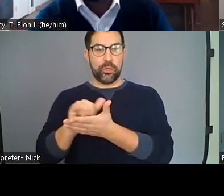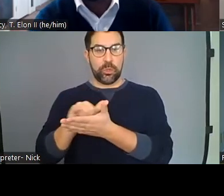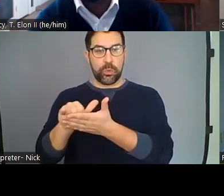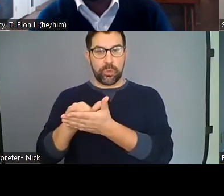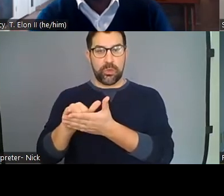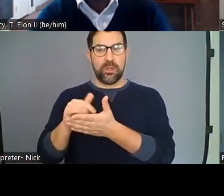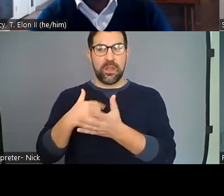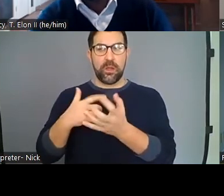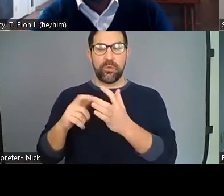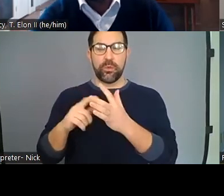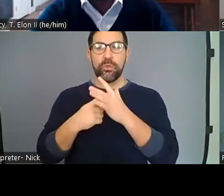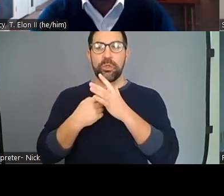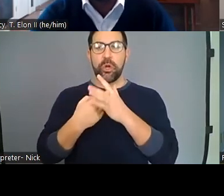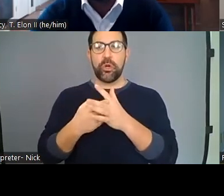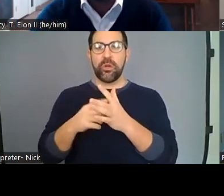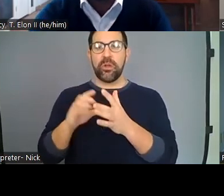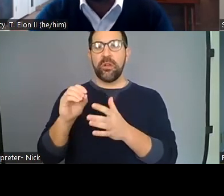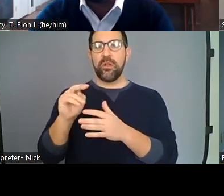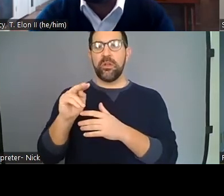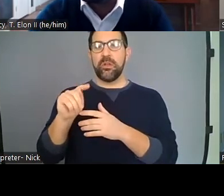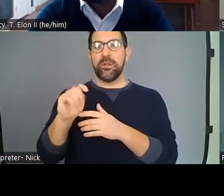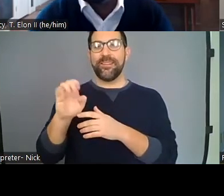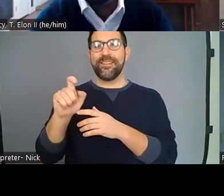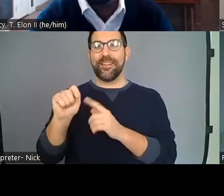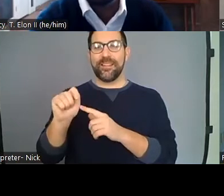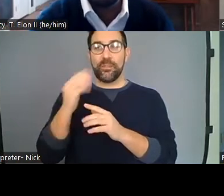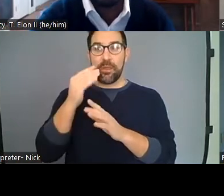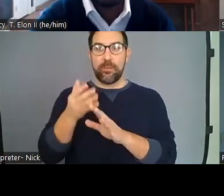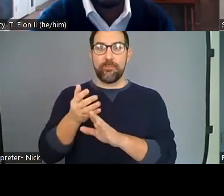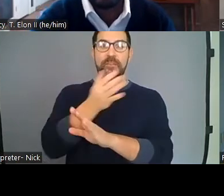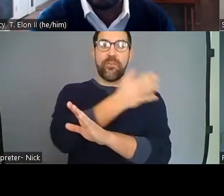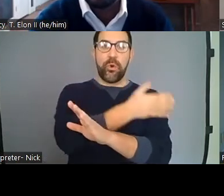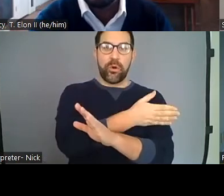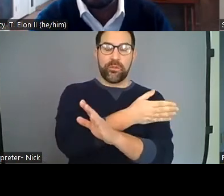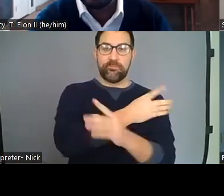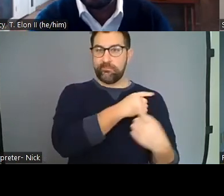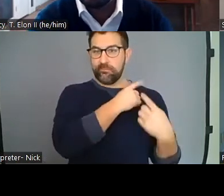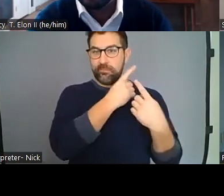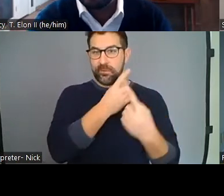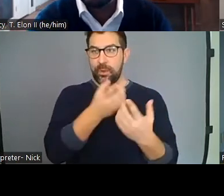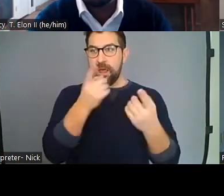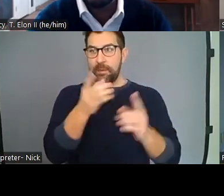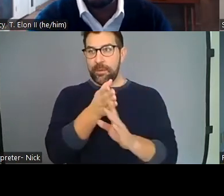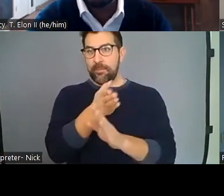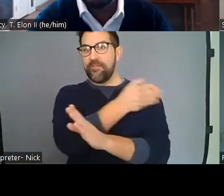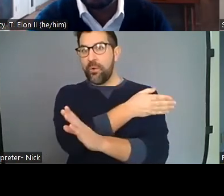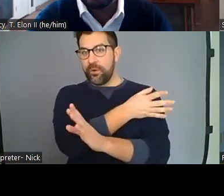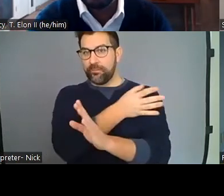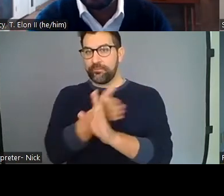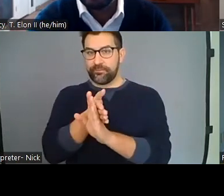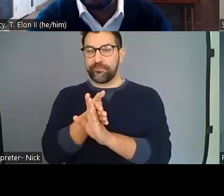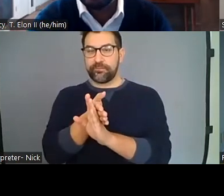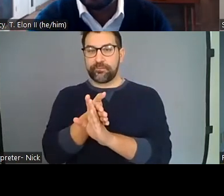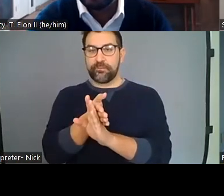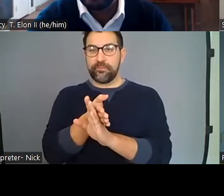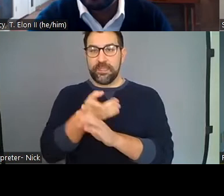start us off with the context, like before this even happened, like what, you know, went on before. So when